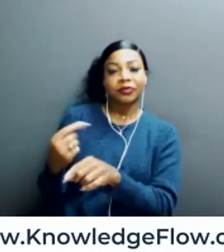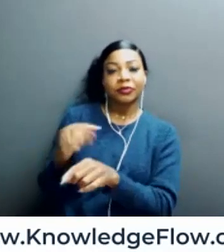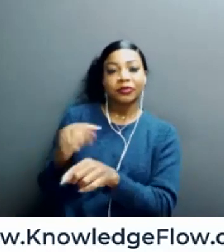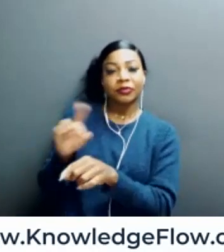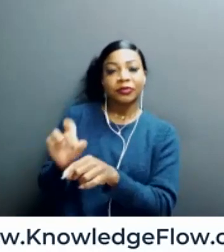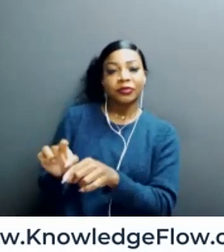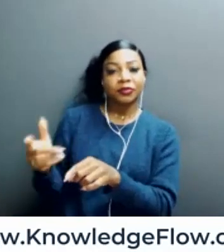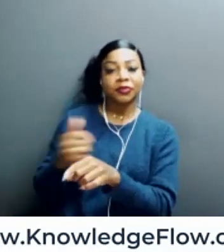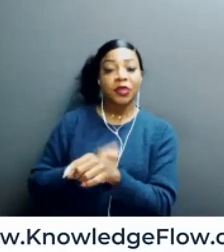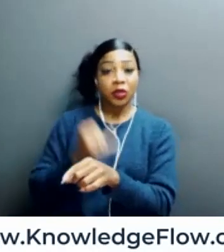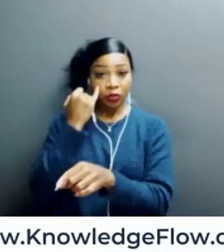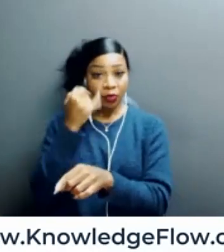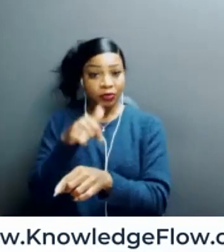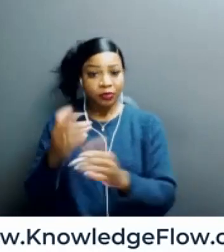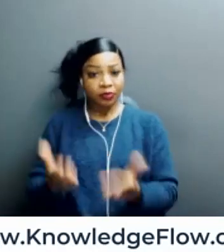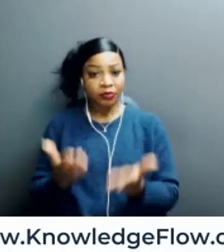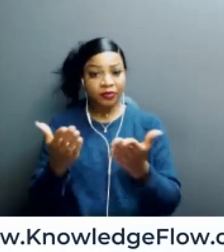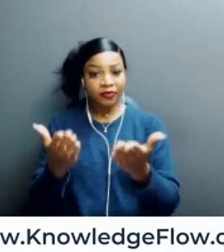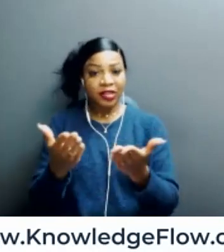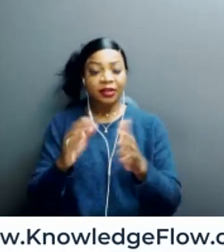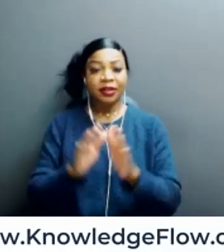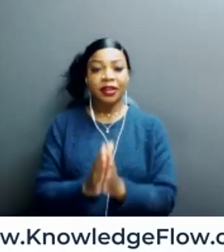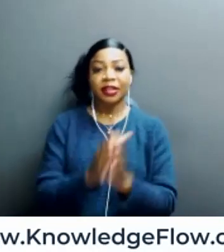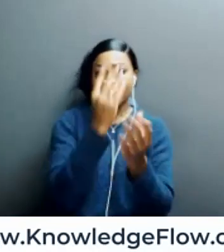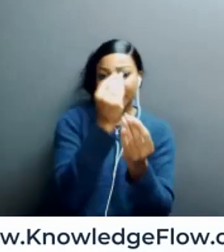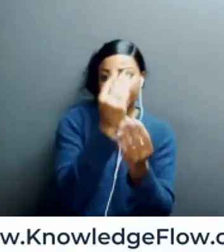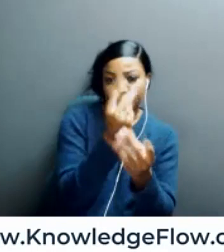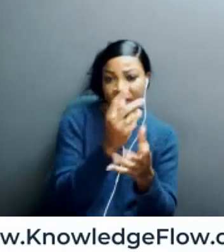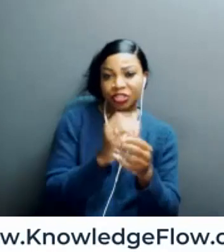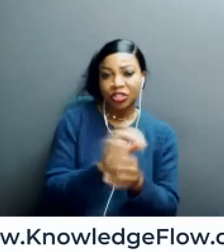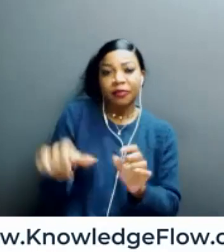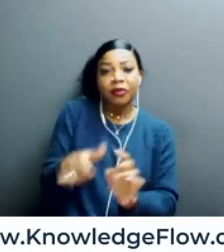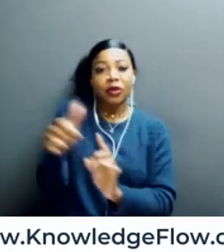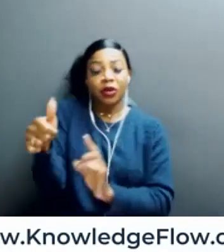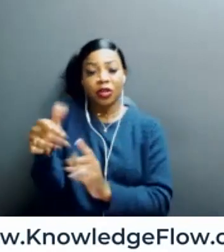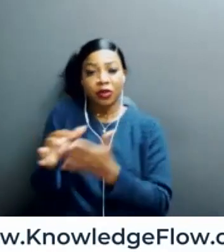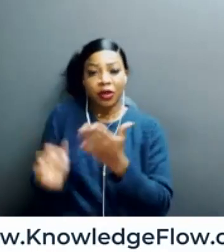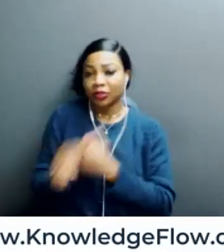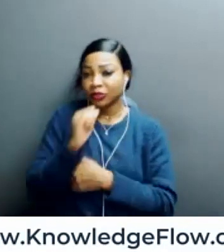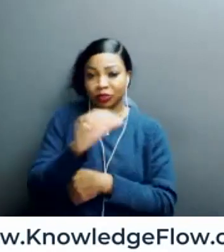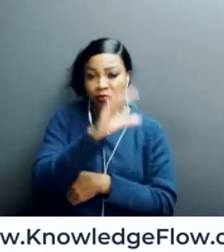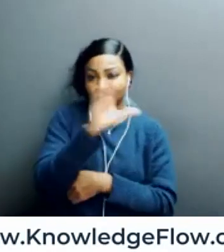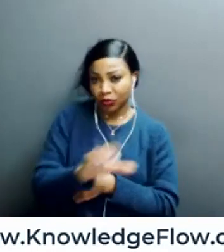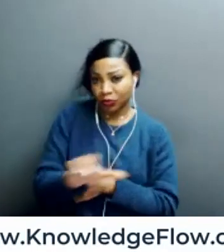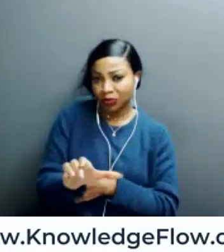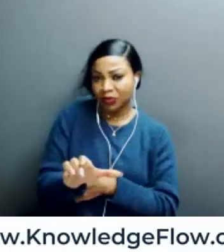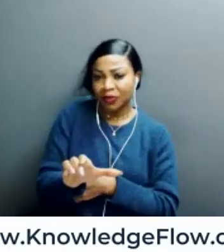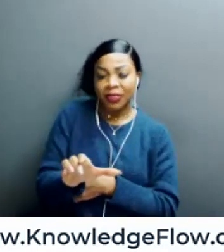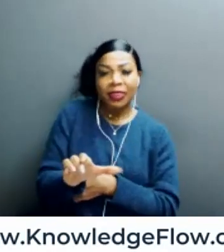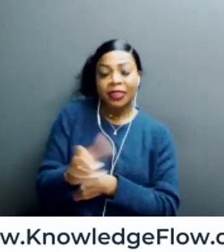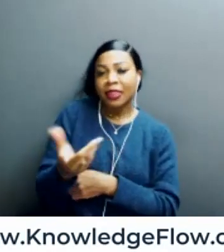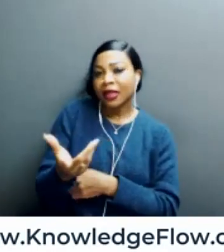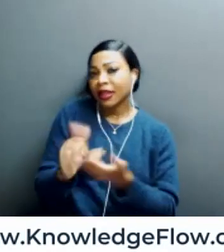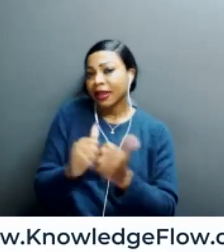if we were providing this information and this type of session in other ways that are not zoom because how do we reach people